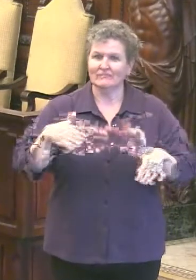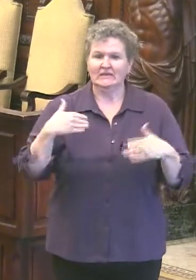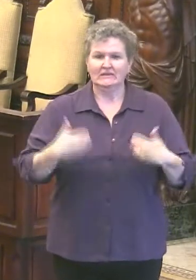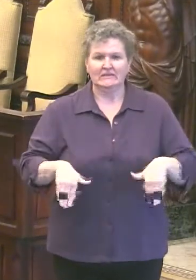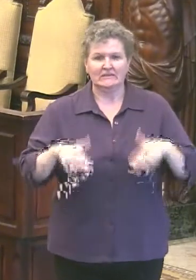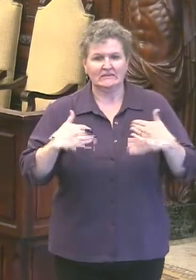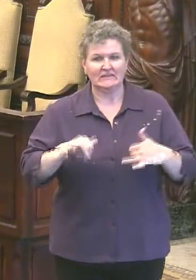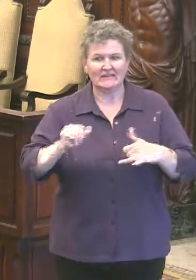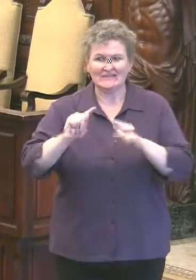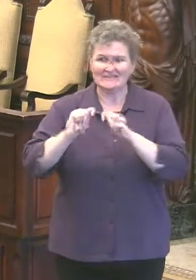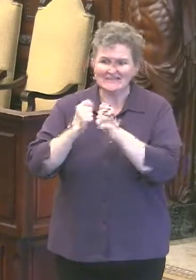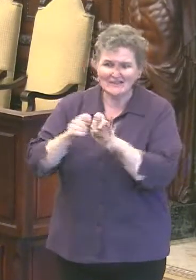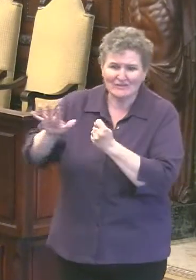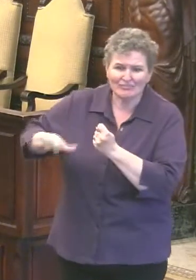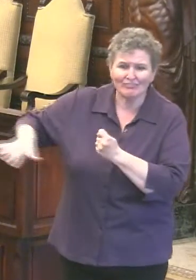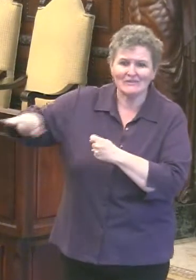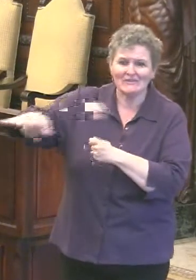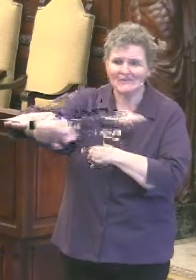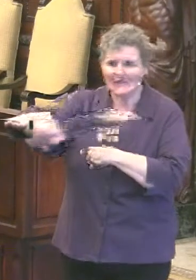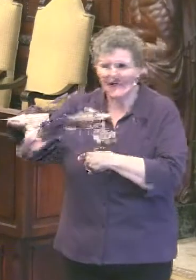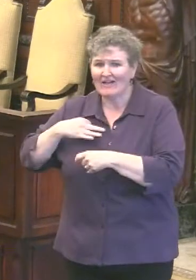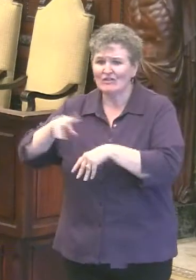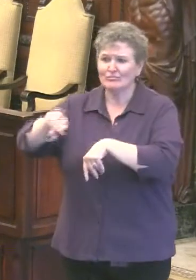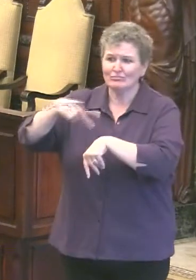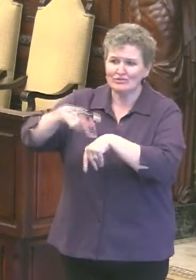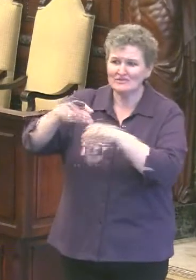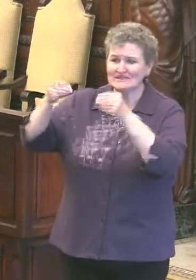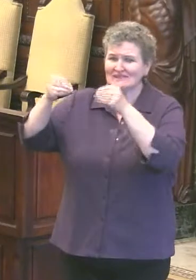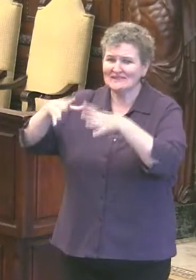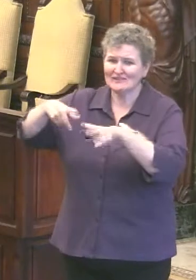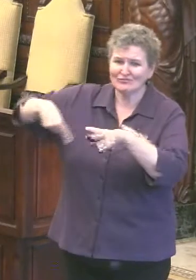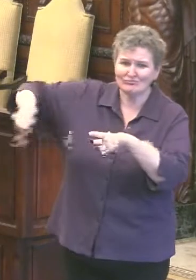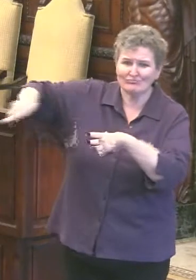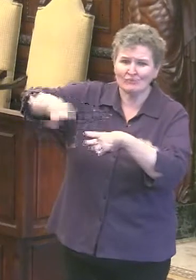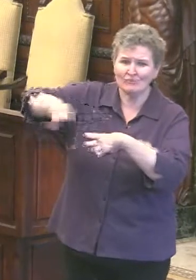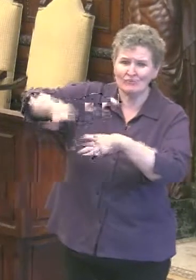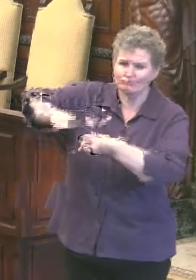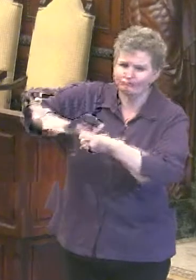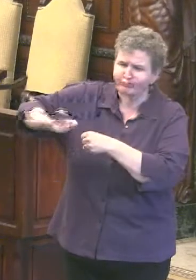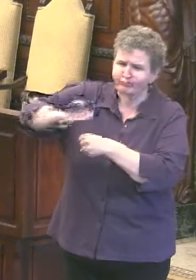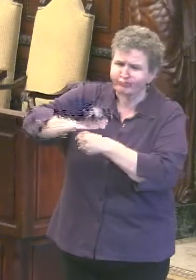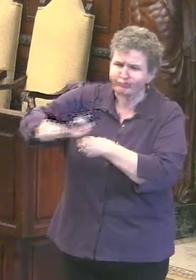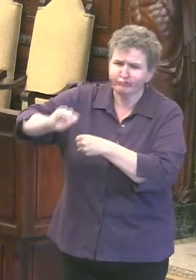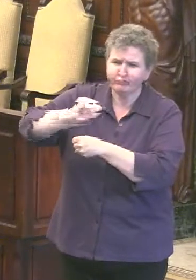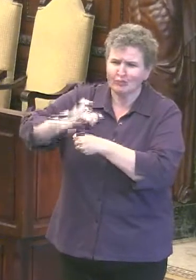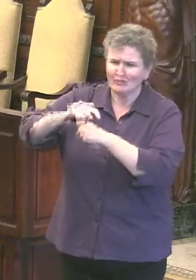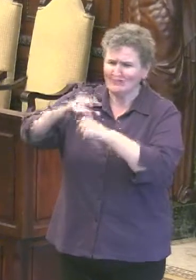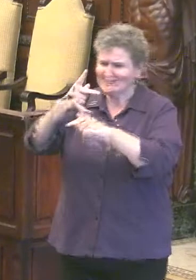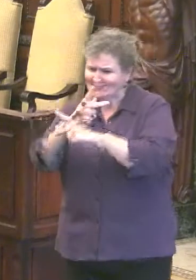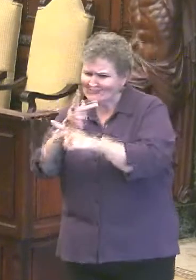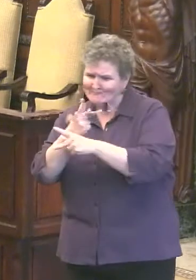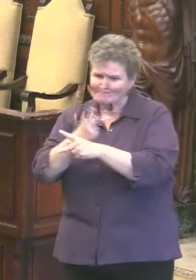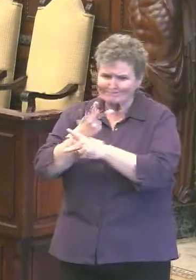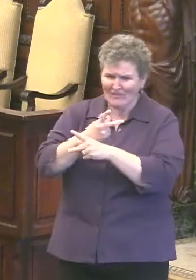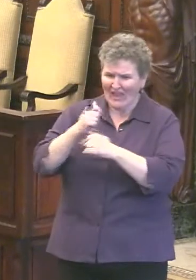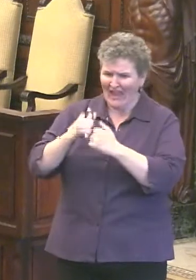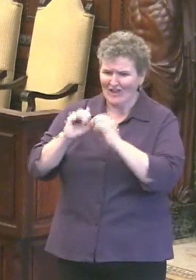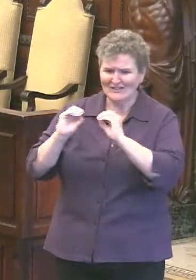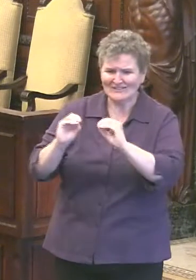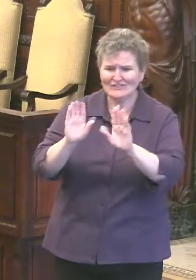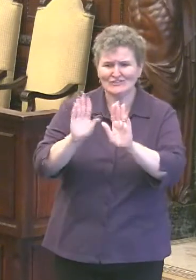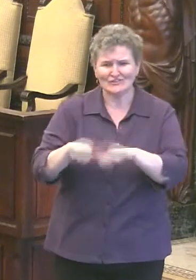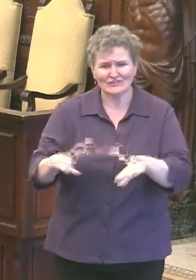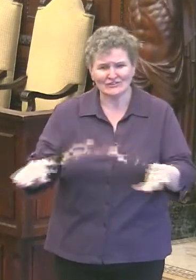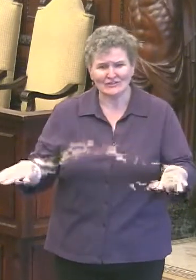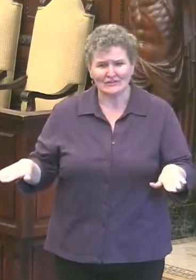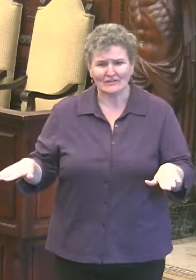staff, principals, and teachers, have been working hard to determine how best to educate our children despite COVID-19. Dr. Hite